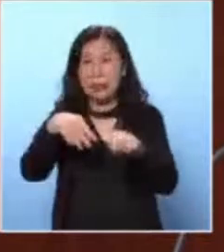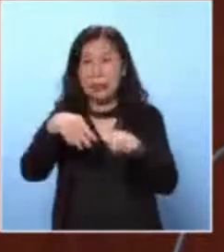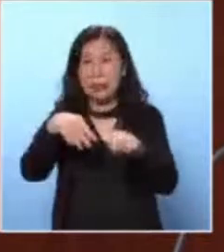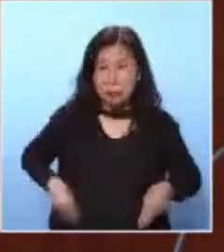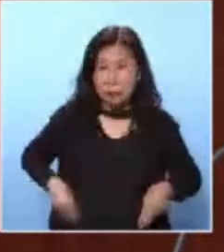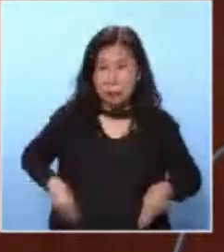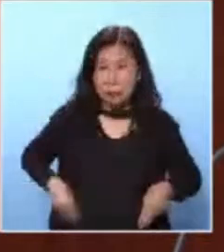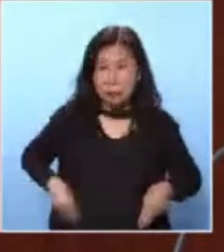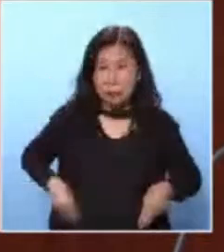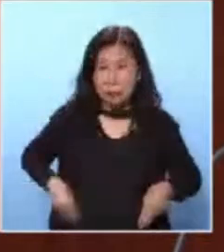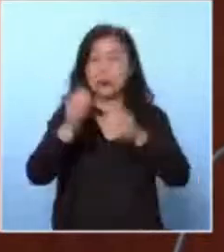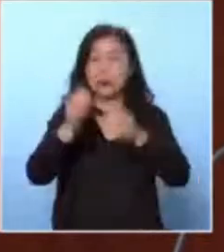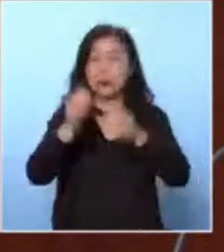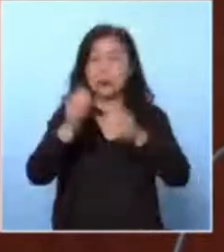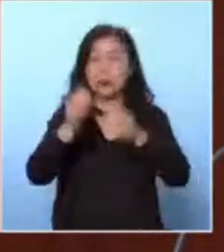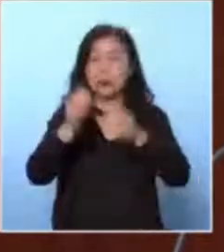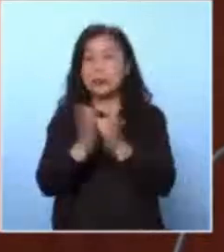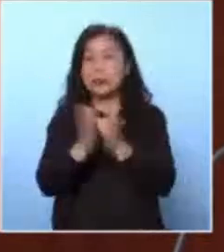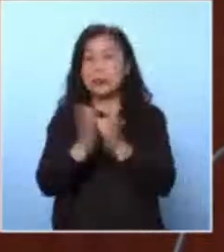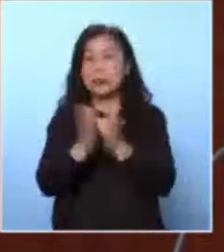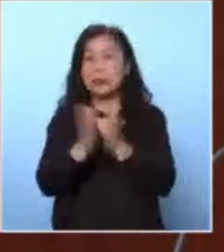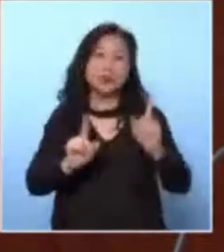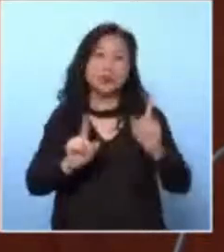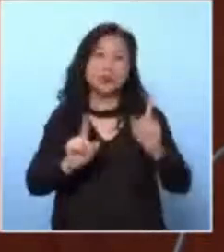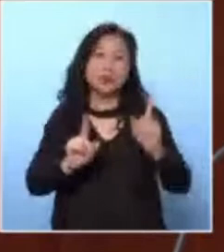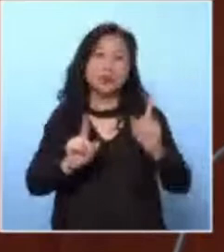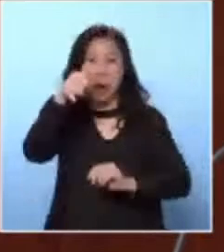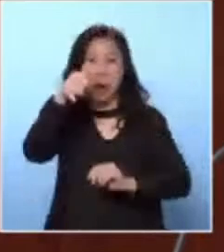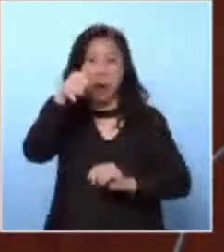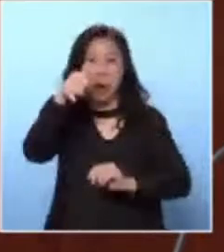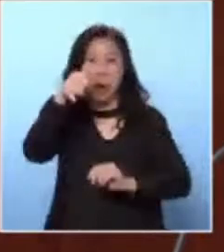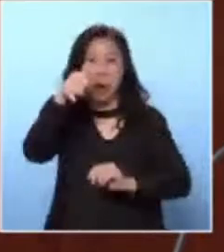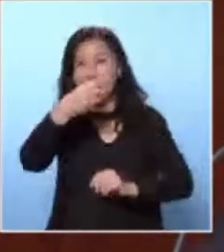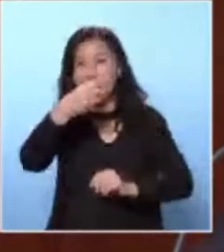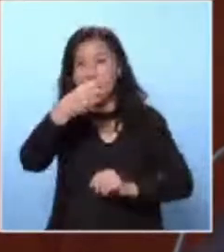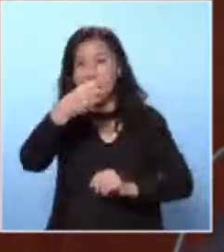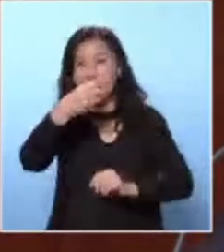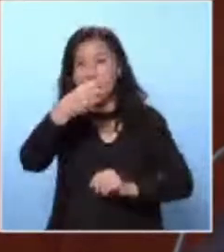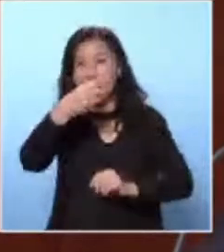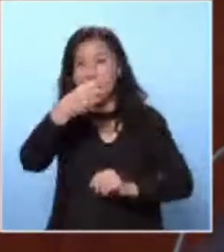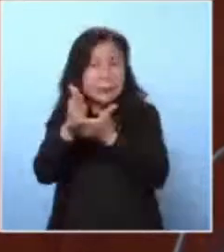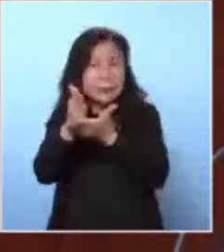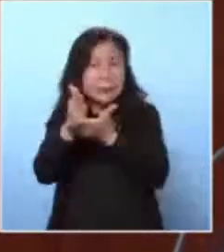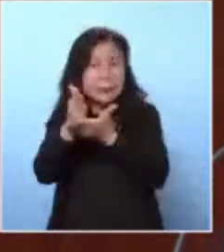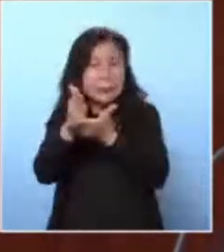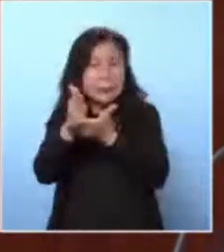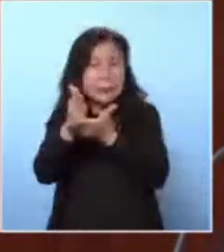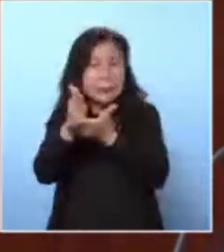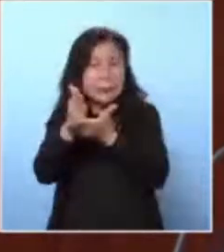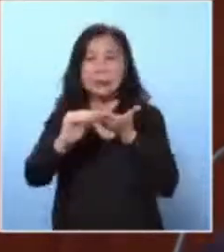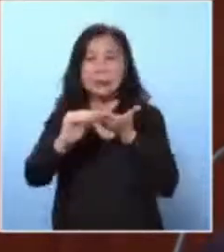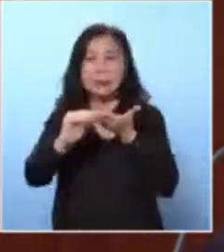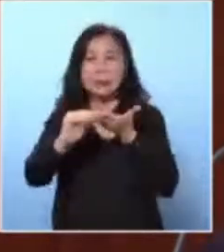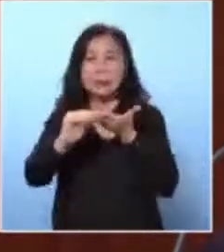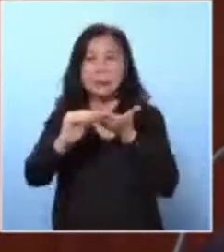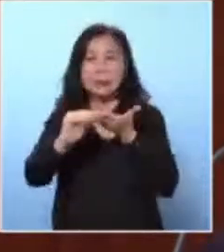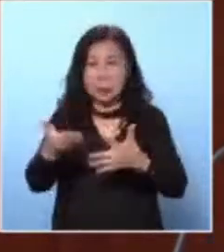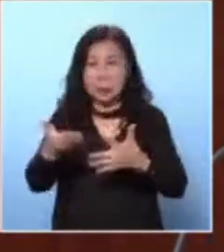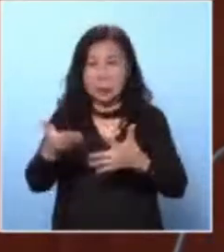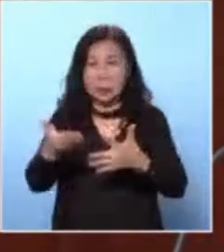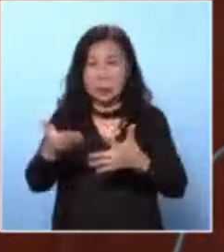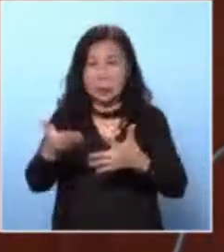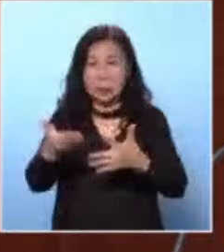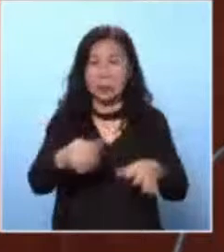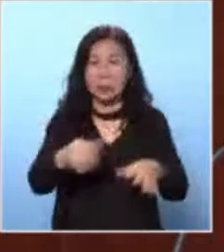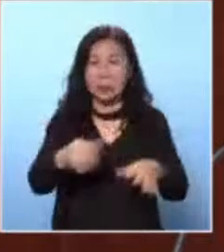to enhance their experience and understanding of working in Hong Kong, and increase their incentive to stay for development